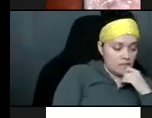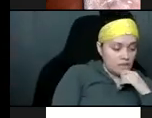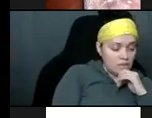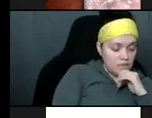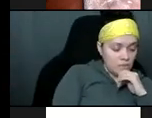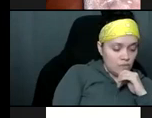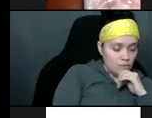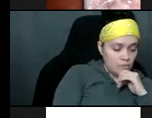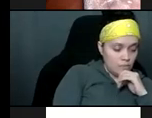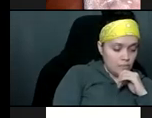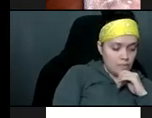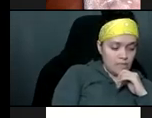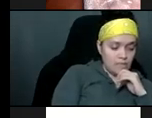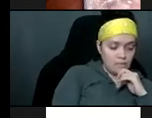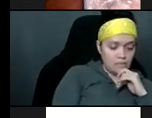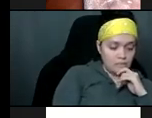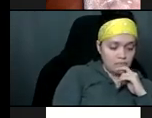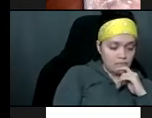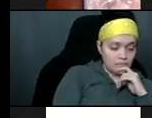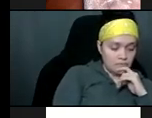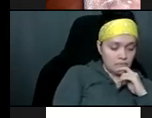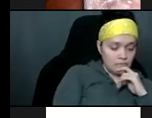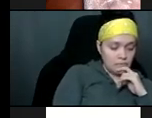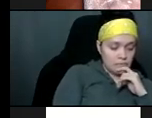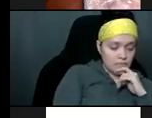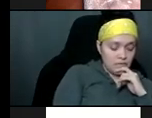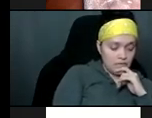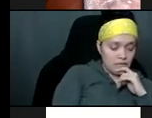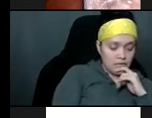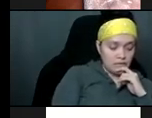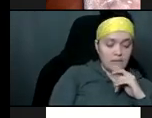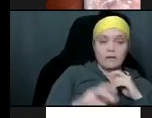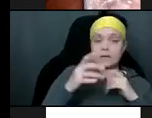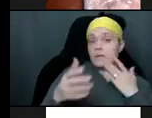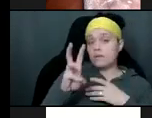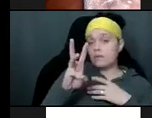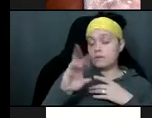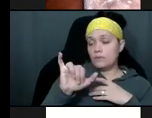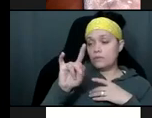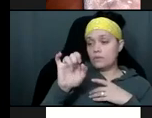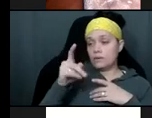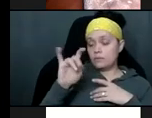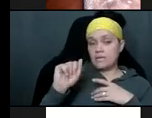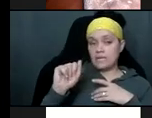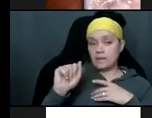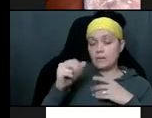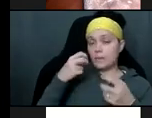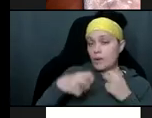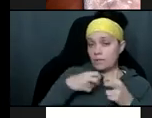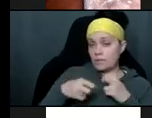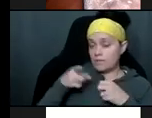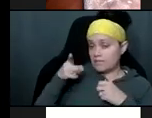Perhaps you went to Wikipedia. Well, the odd thing there is they don't use the word isolated, they're using the